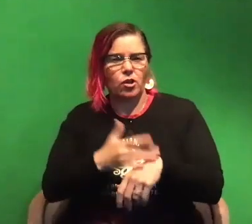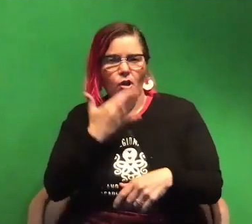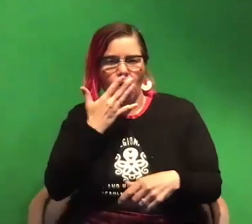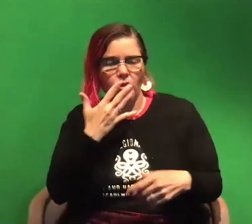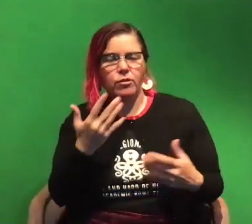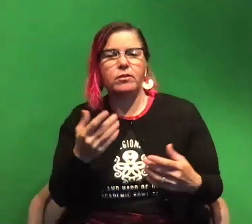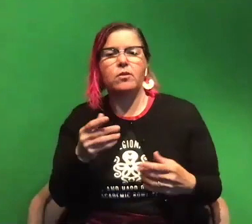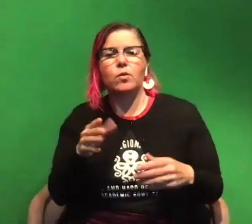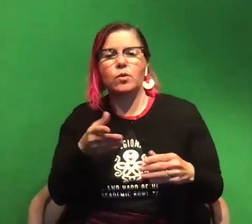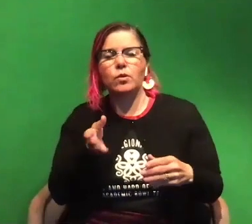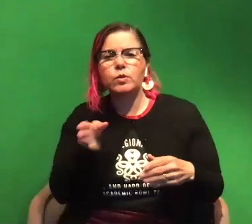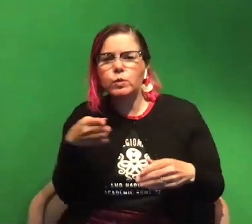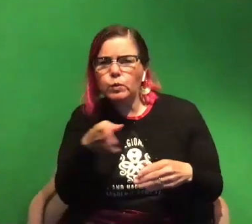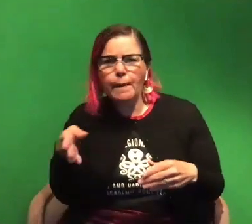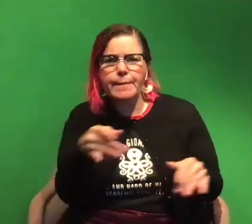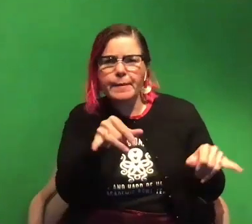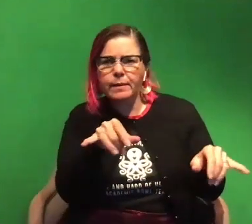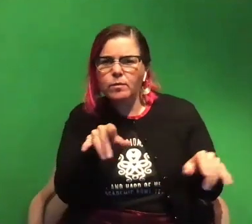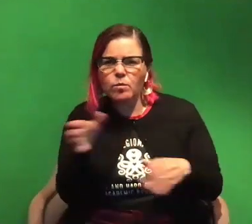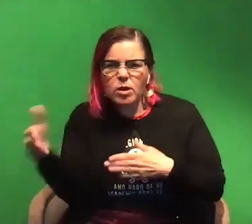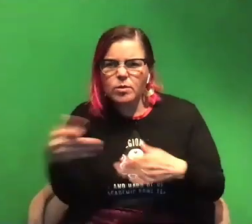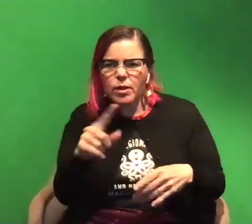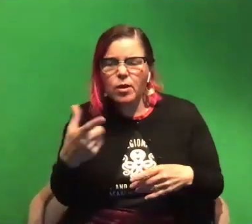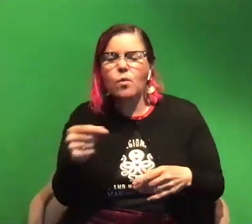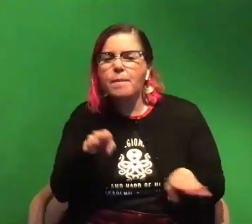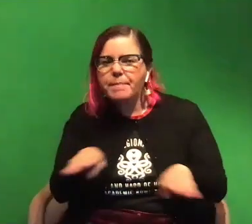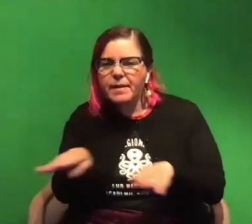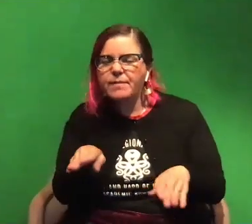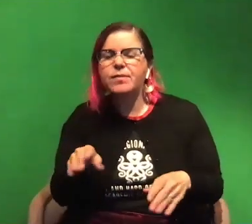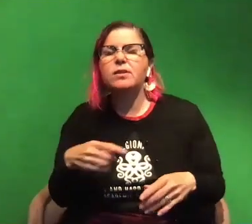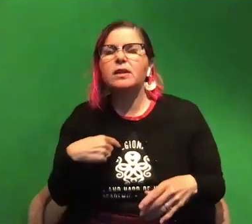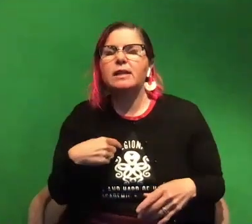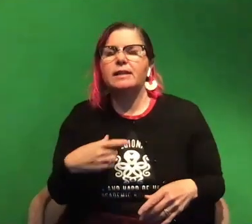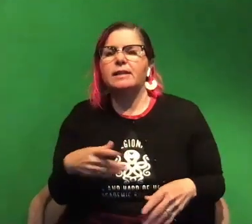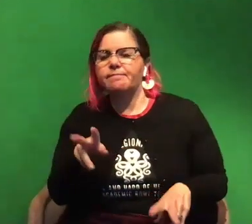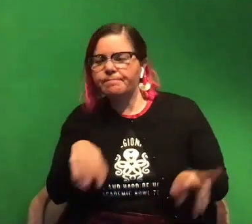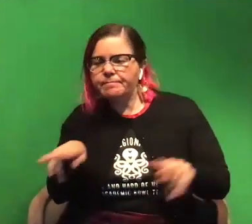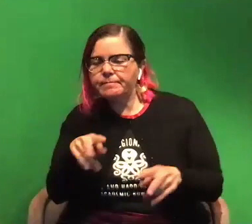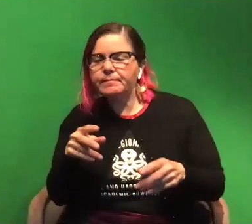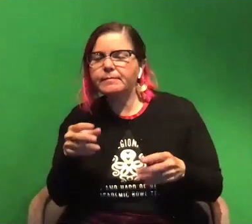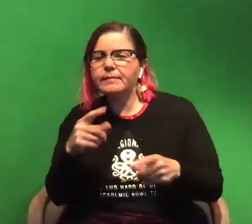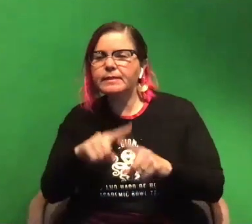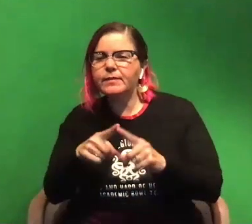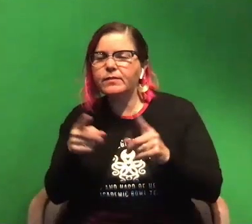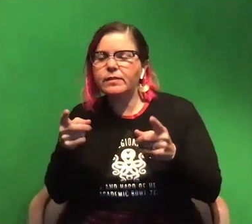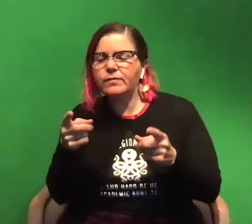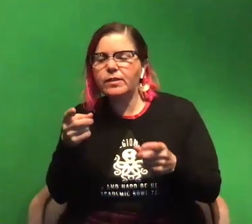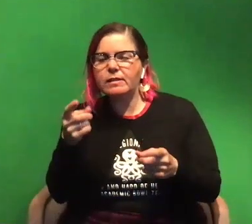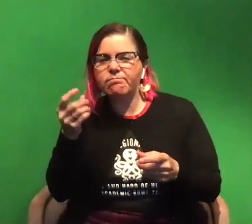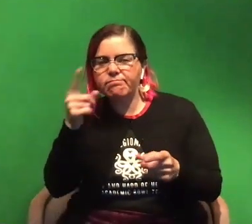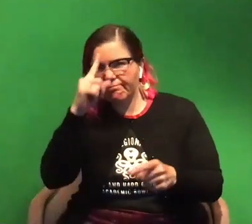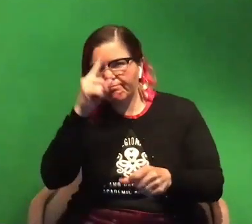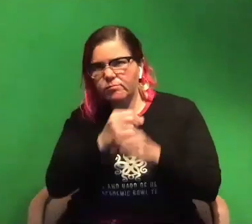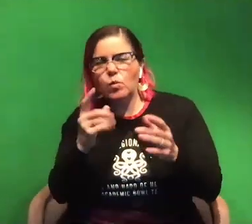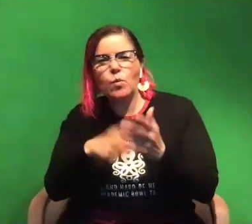on their swimming patterns or their behavior. You can ascertain or develop certain ideas of what they're trying to tell you and what they need